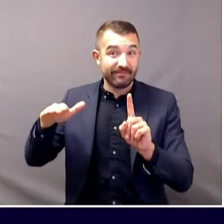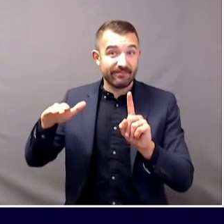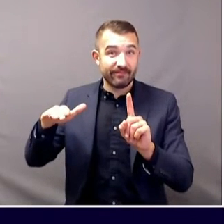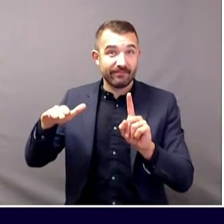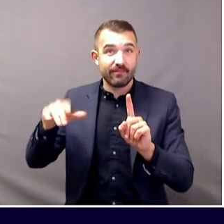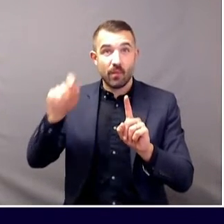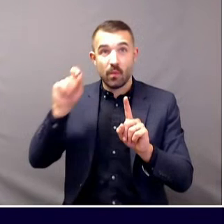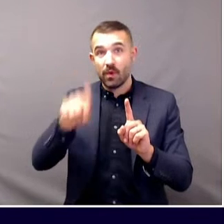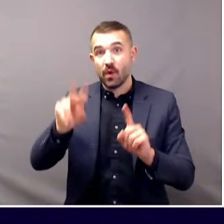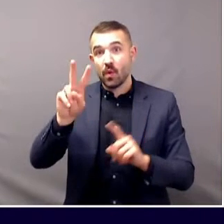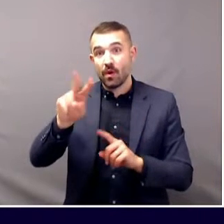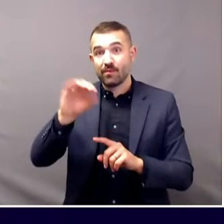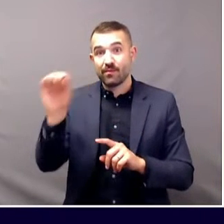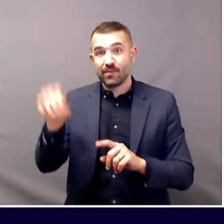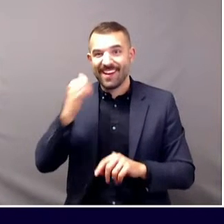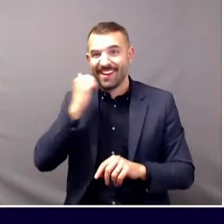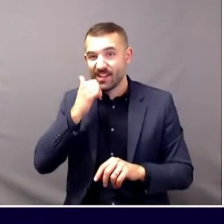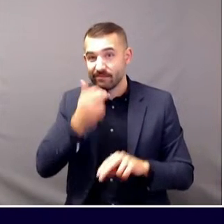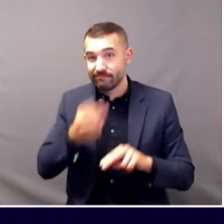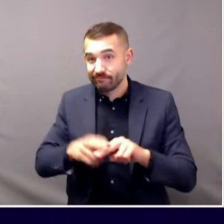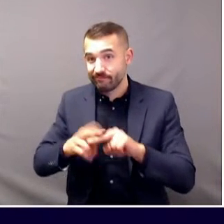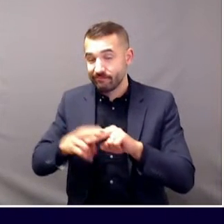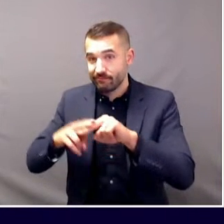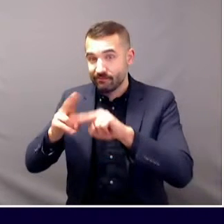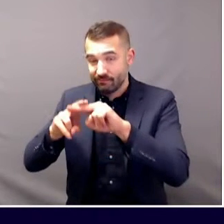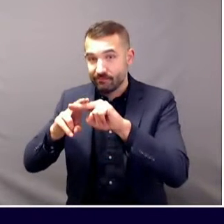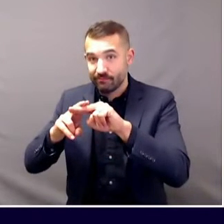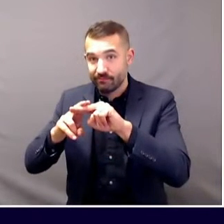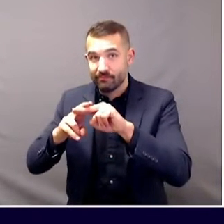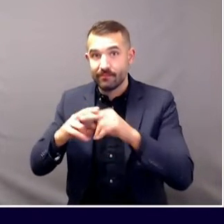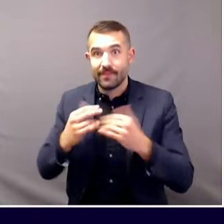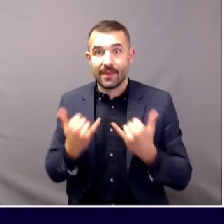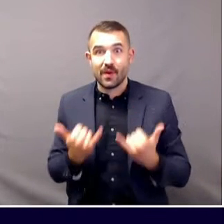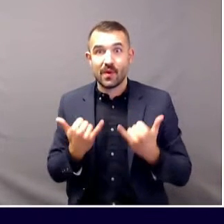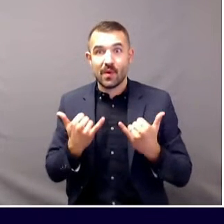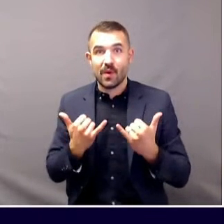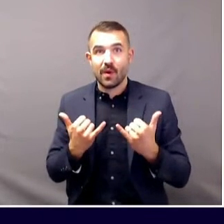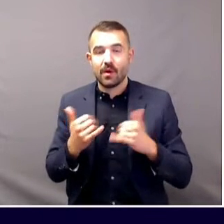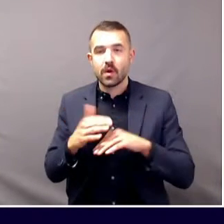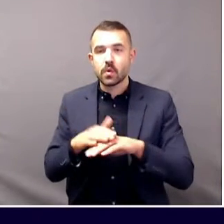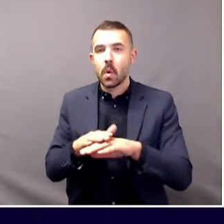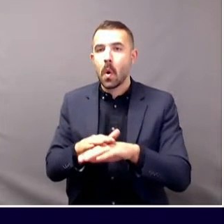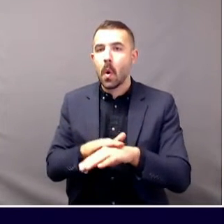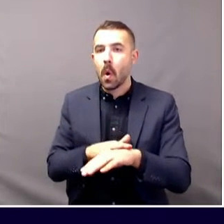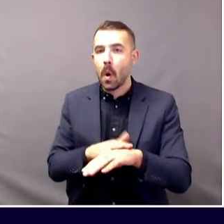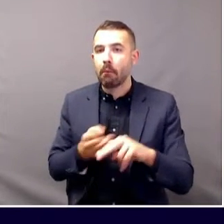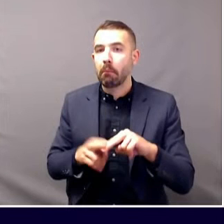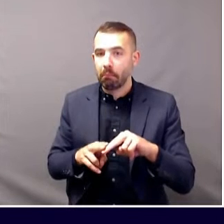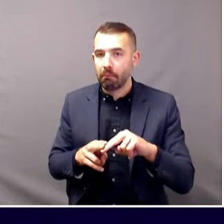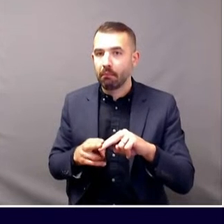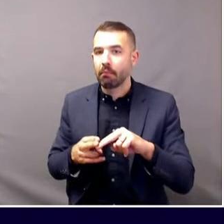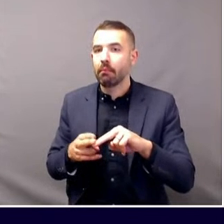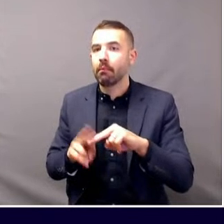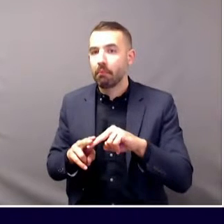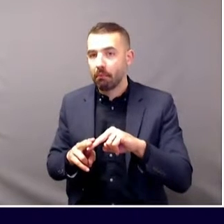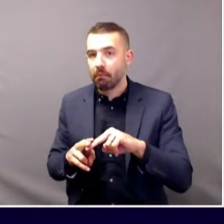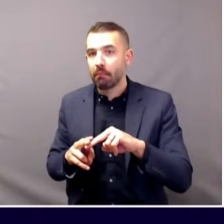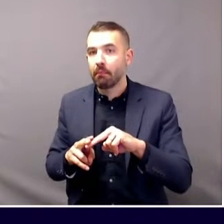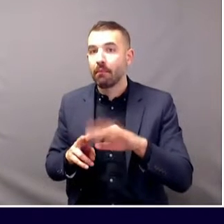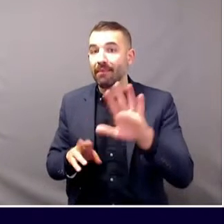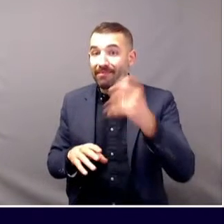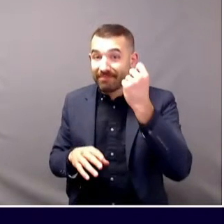slowed. That's encouraging, but that's not the end of the story. It could very easily pick back